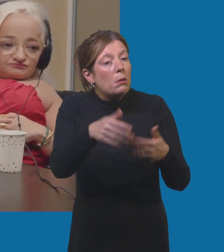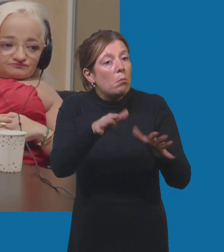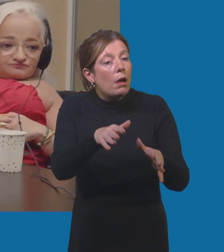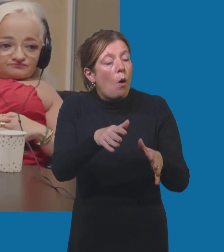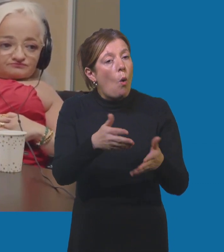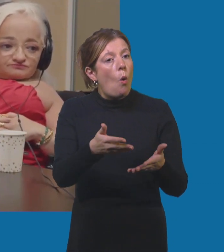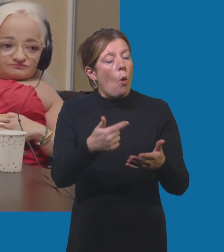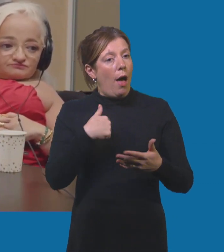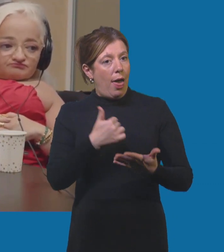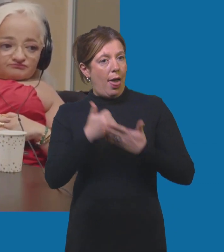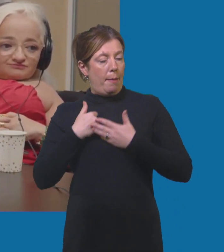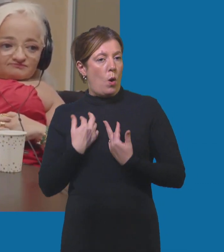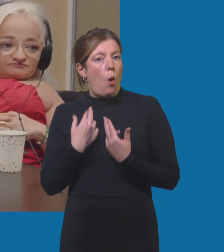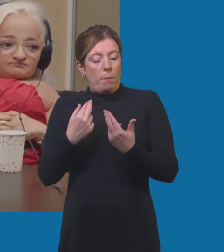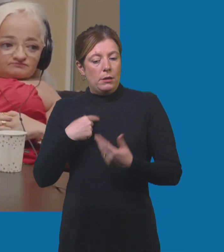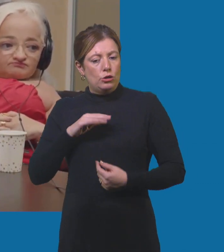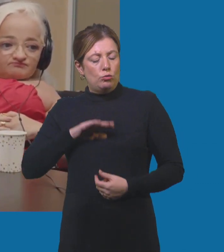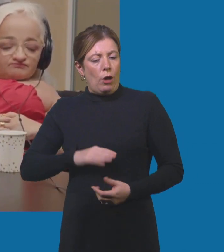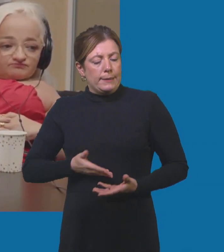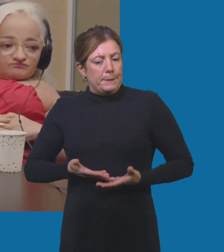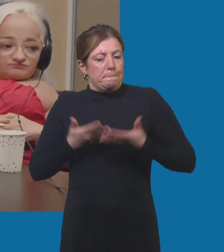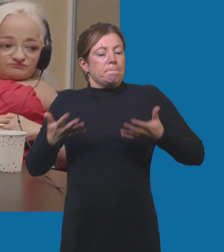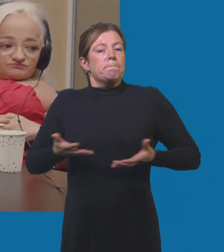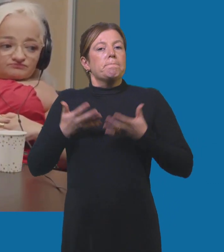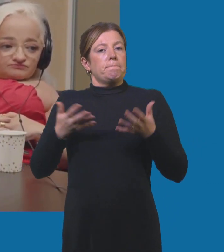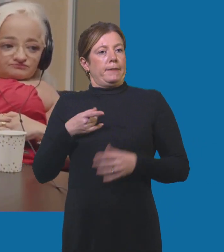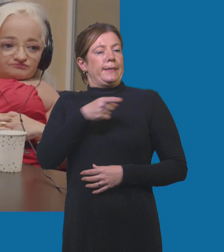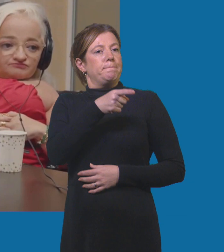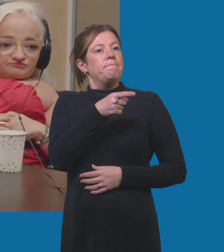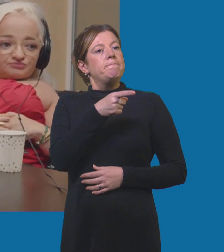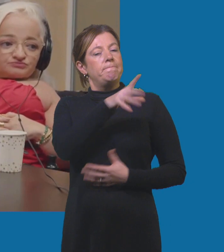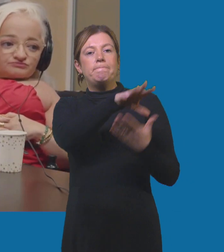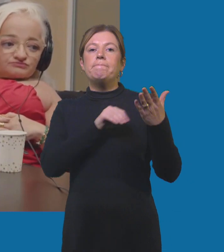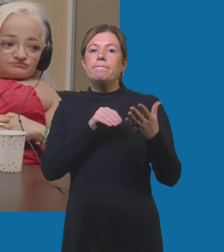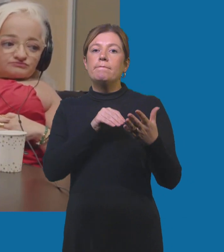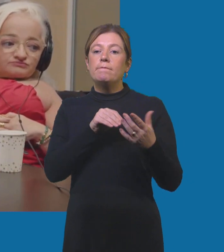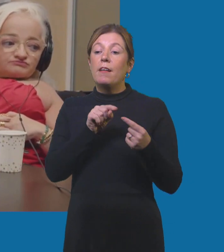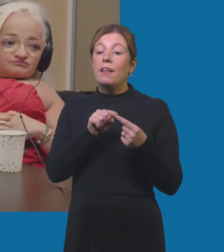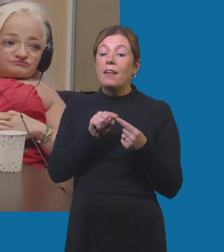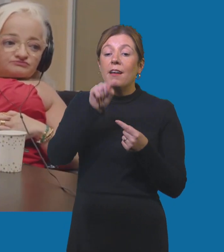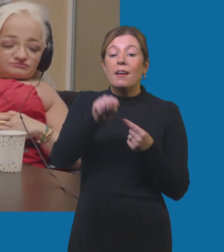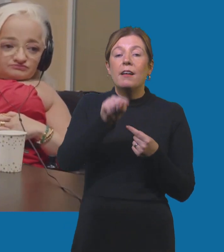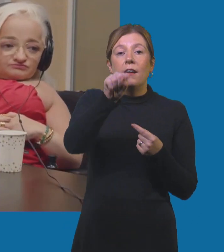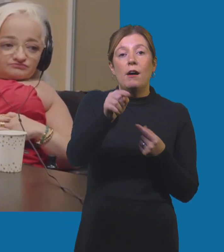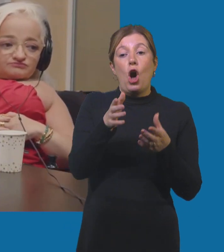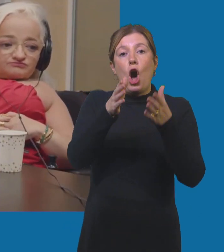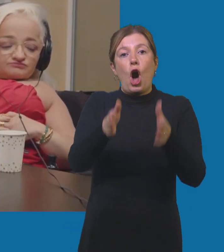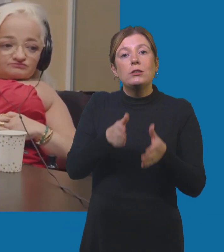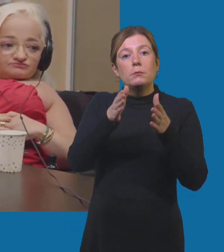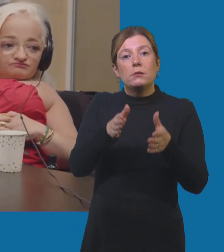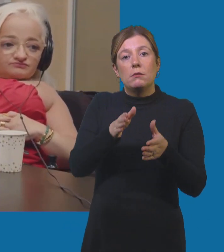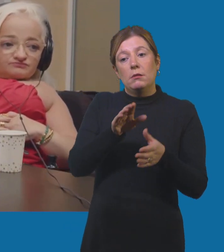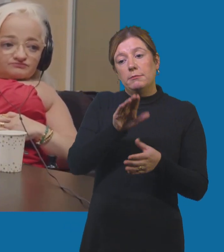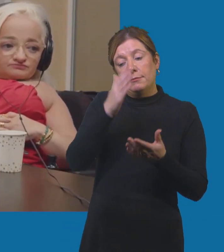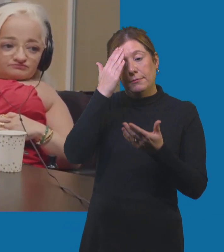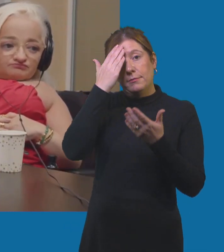that depression. And then about a week and a half after that, I left the hospital and was allowed to stay